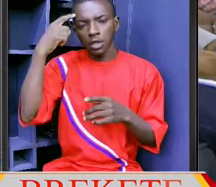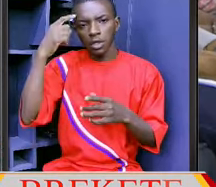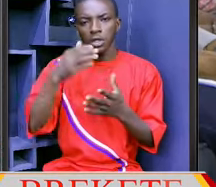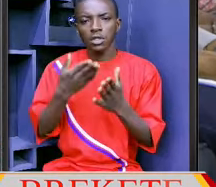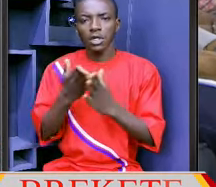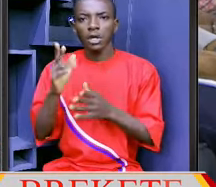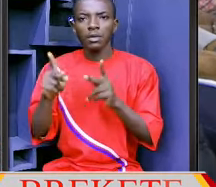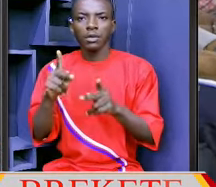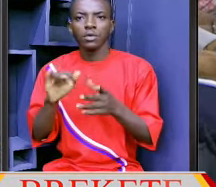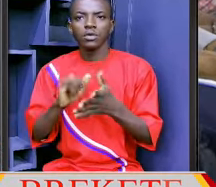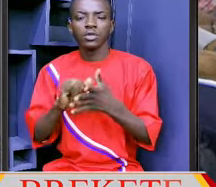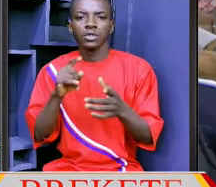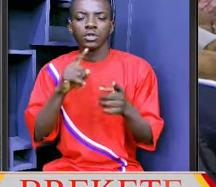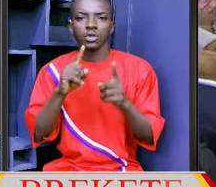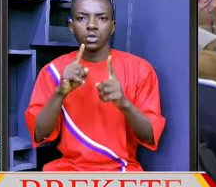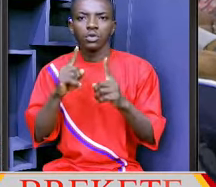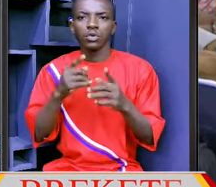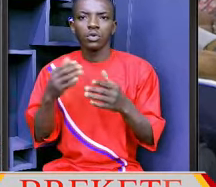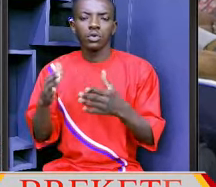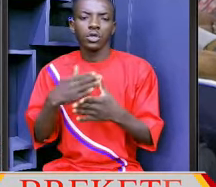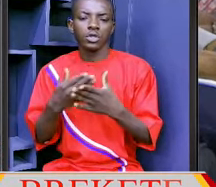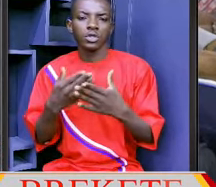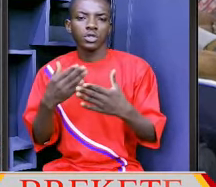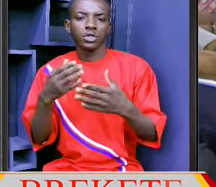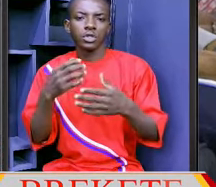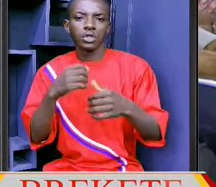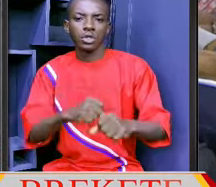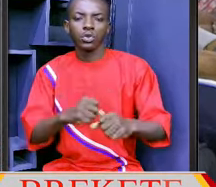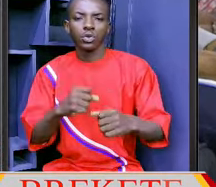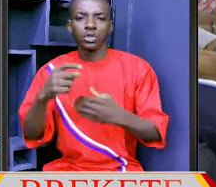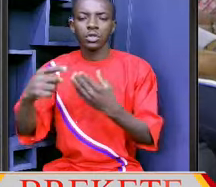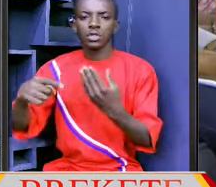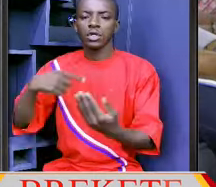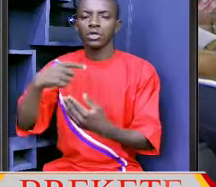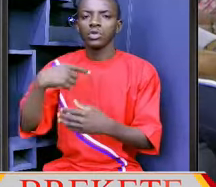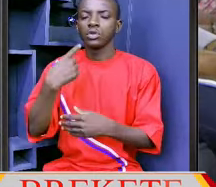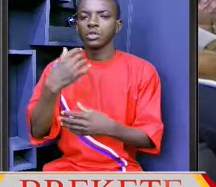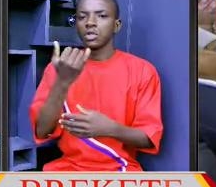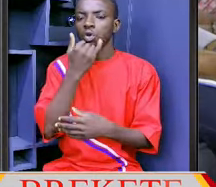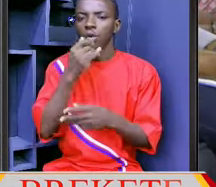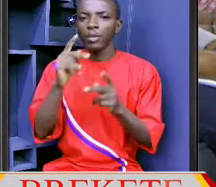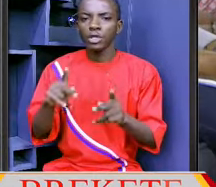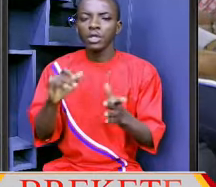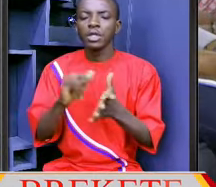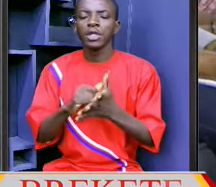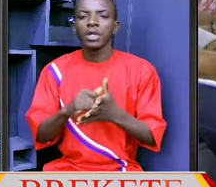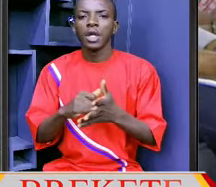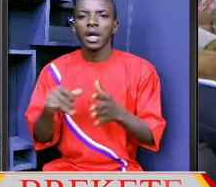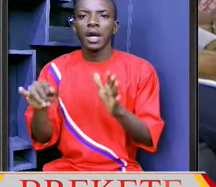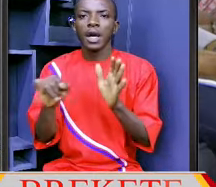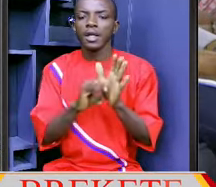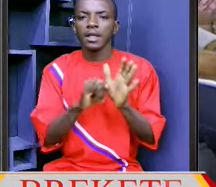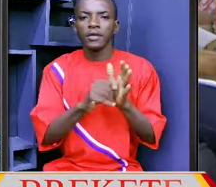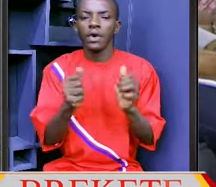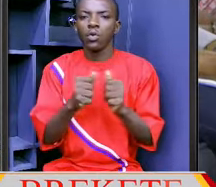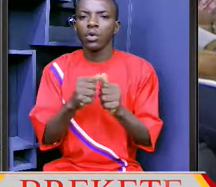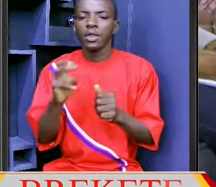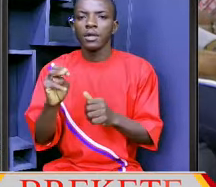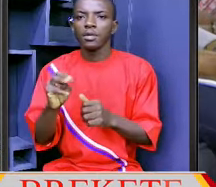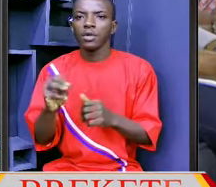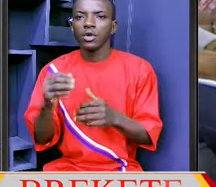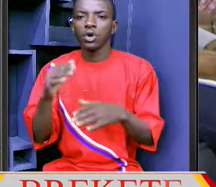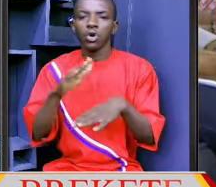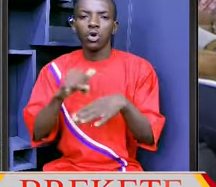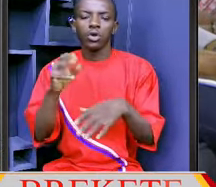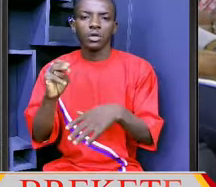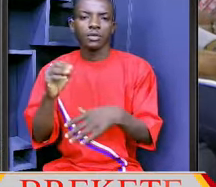the right people that they talk to within the security cycle. You go tell the wrong person where they identify with them, they go